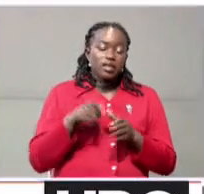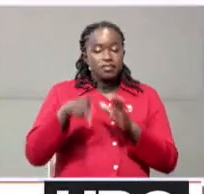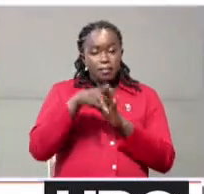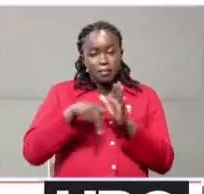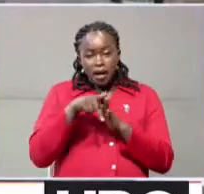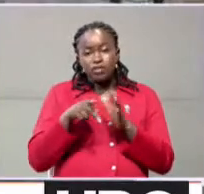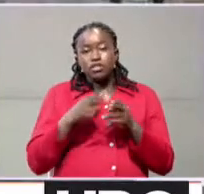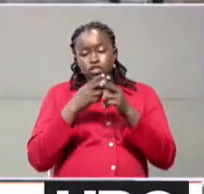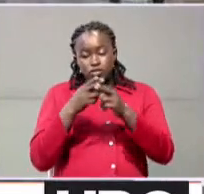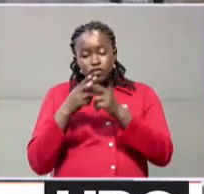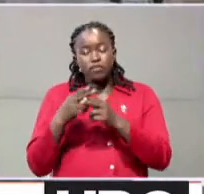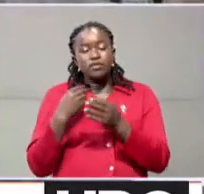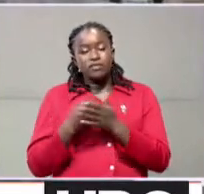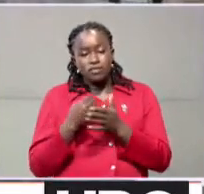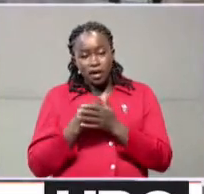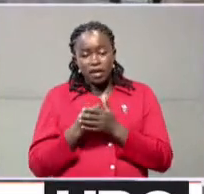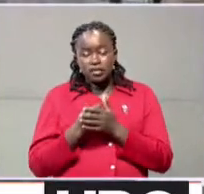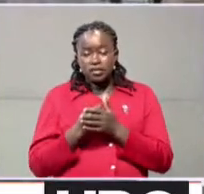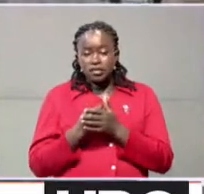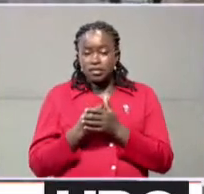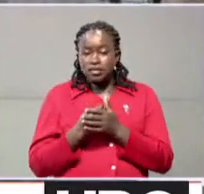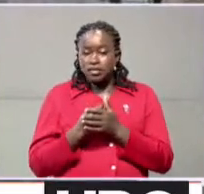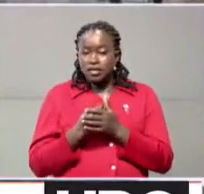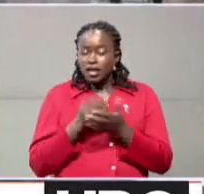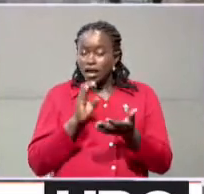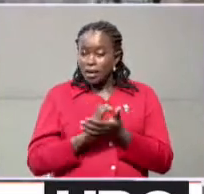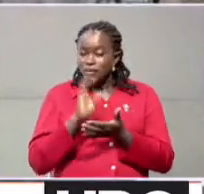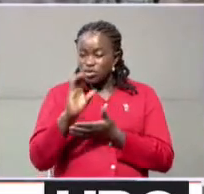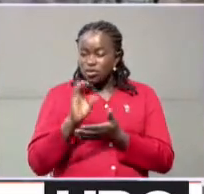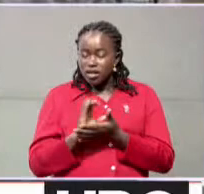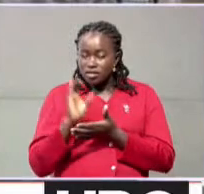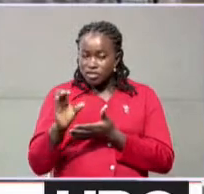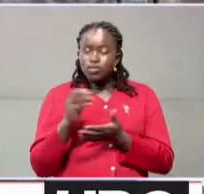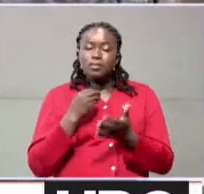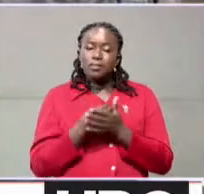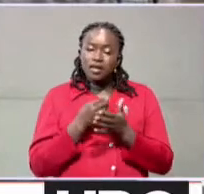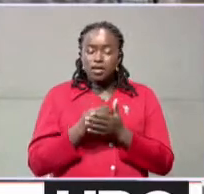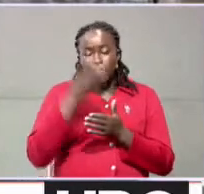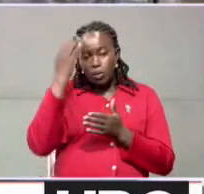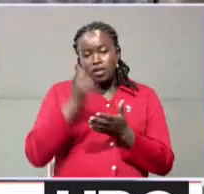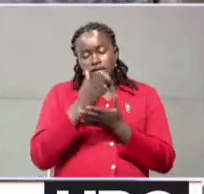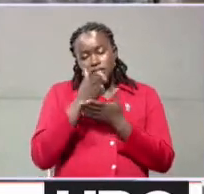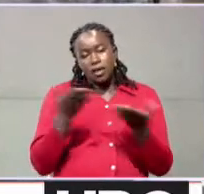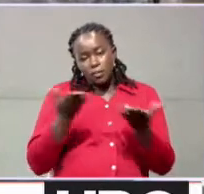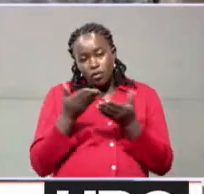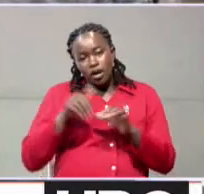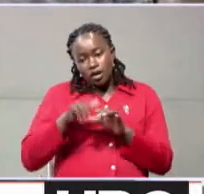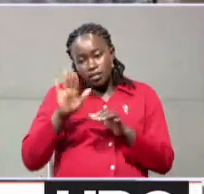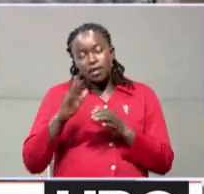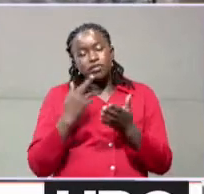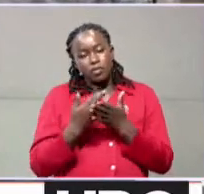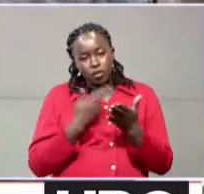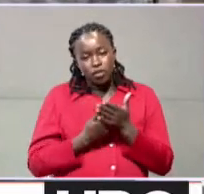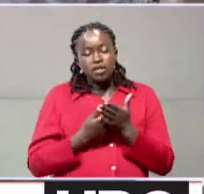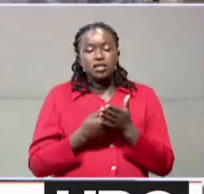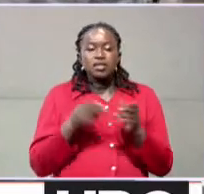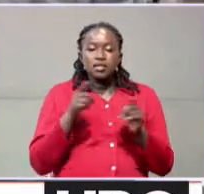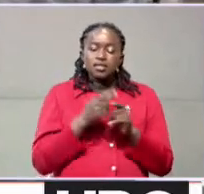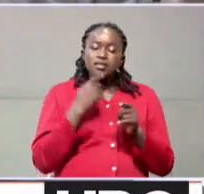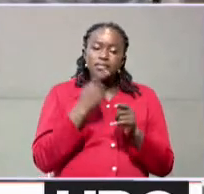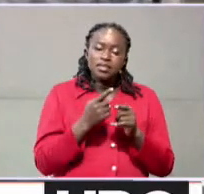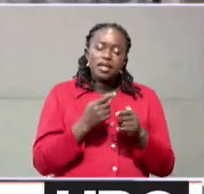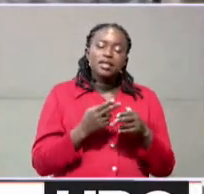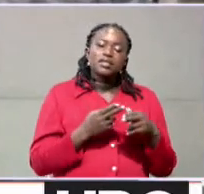fund is a capitalization grant because somewhere in his report indicated that it's a